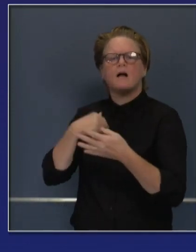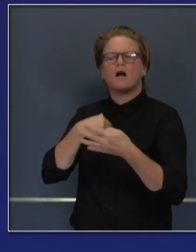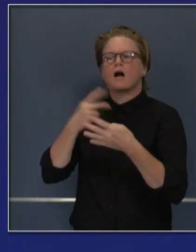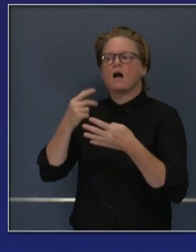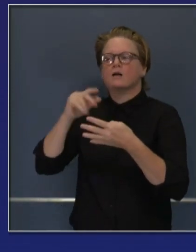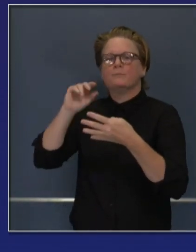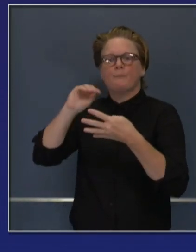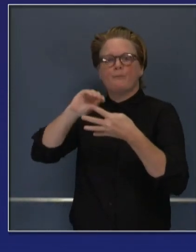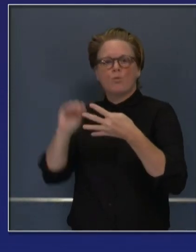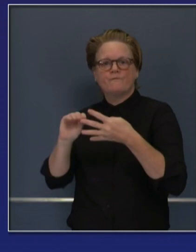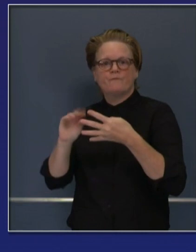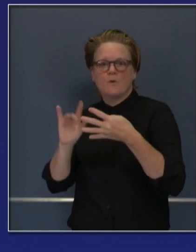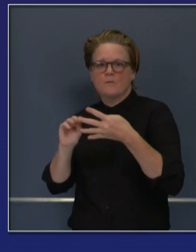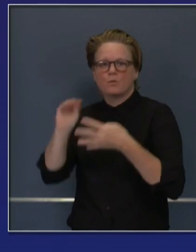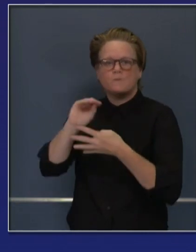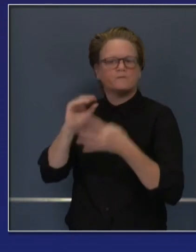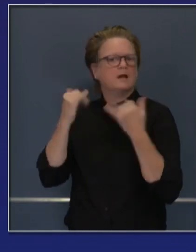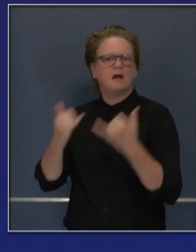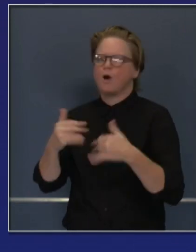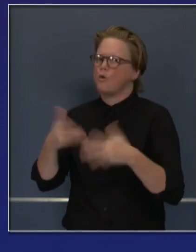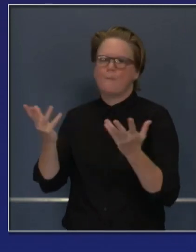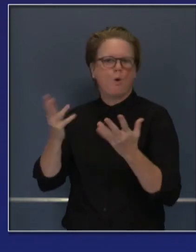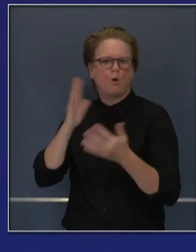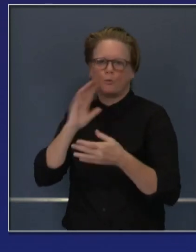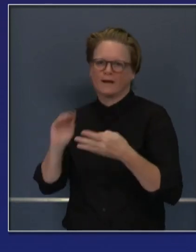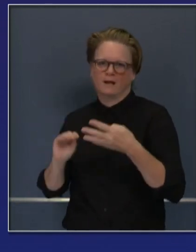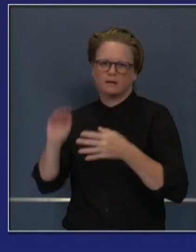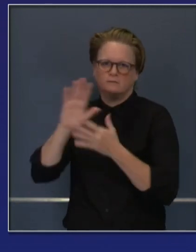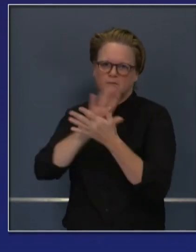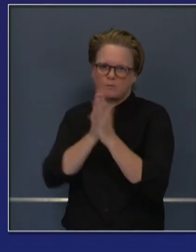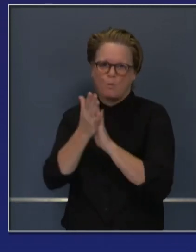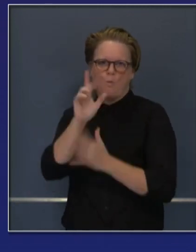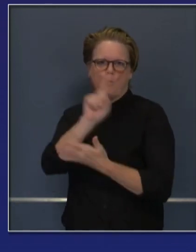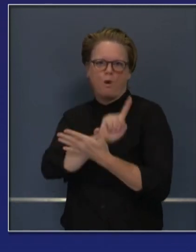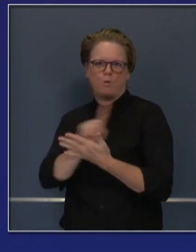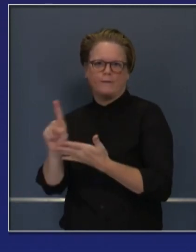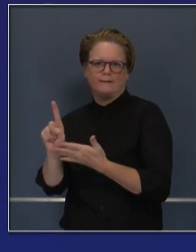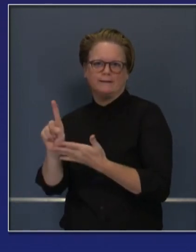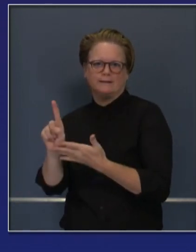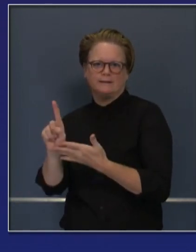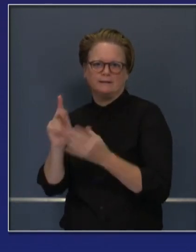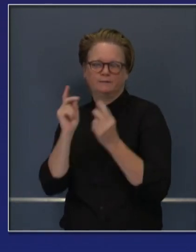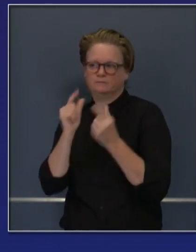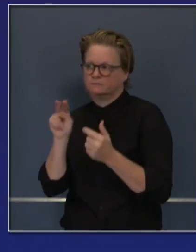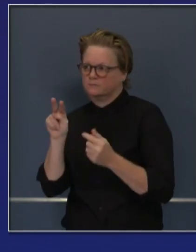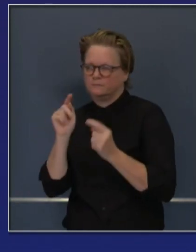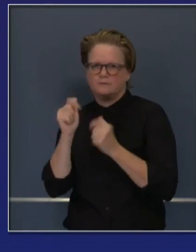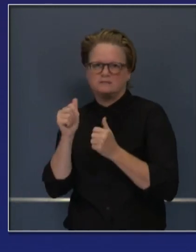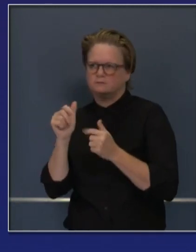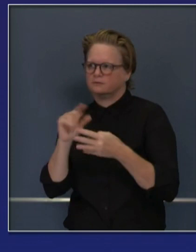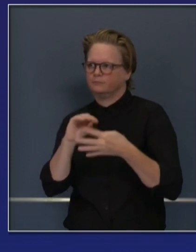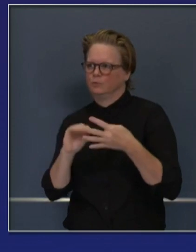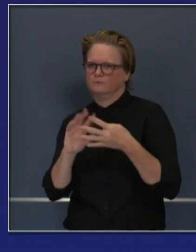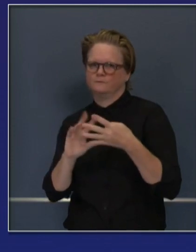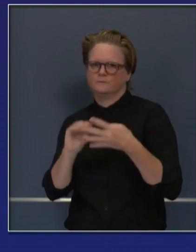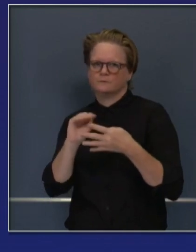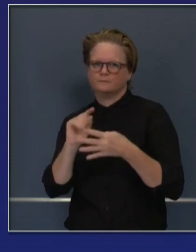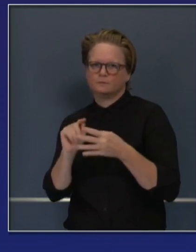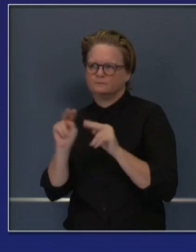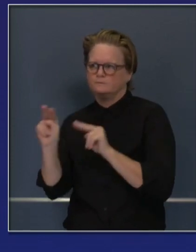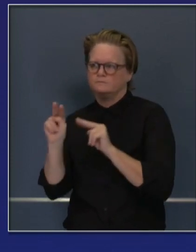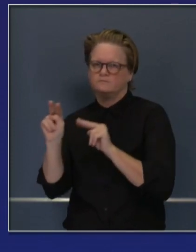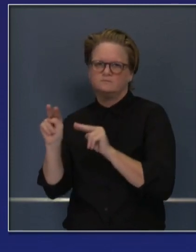making subsequent announcements as it relates to tiered status. 2 weeks, now just 1 week, and not